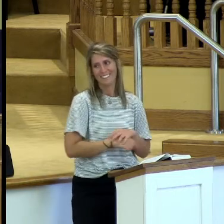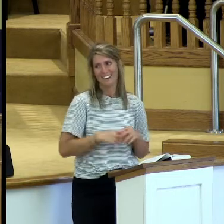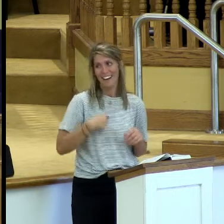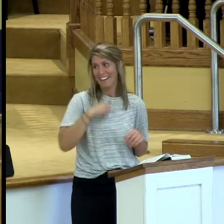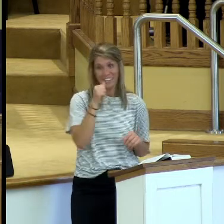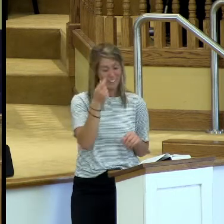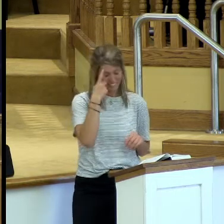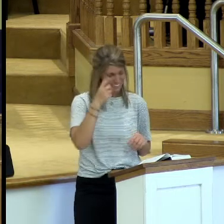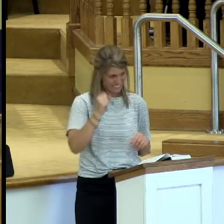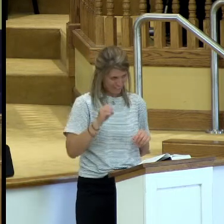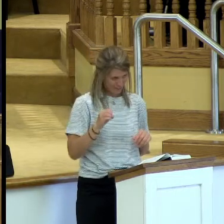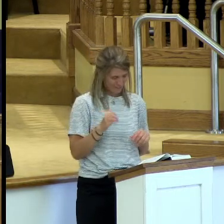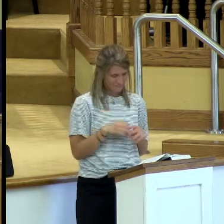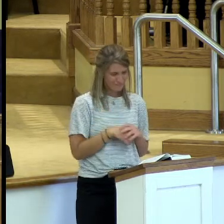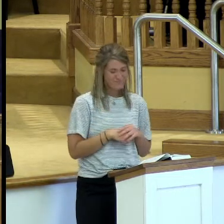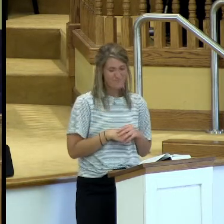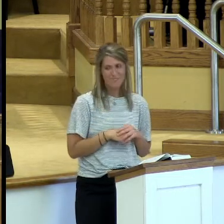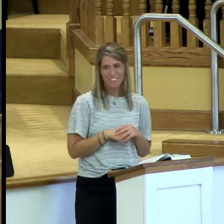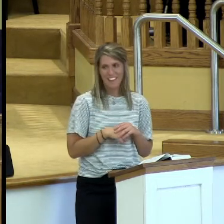I don't.